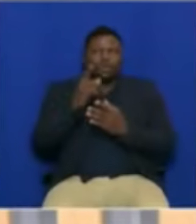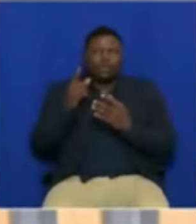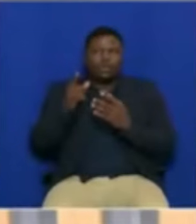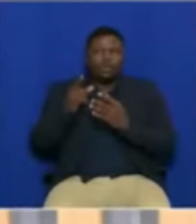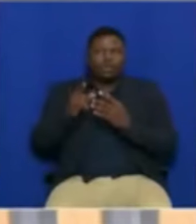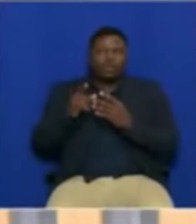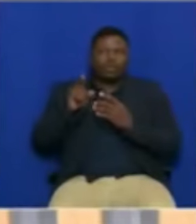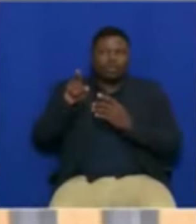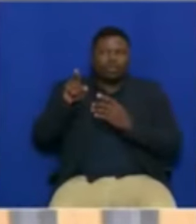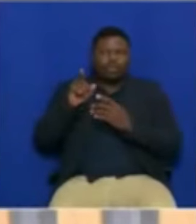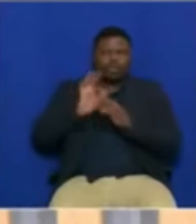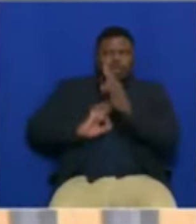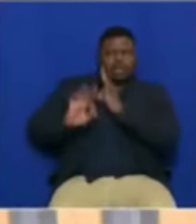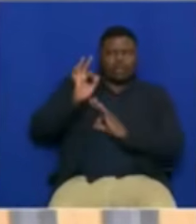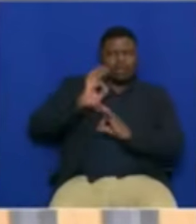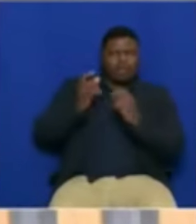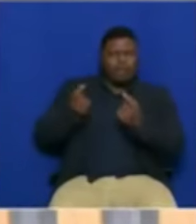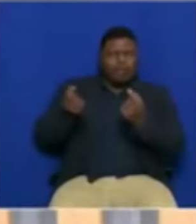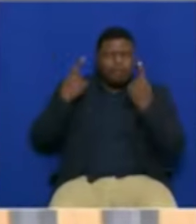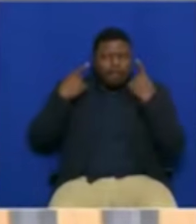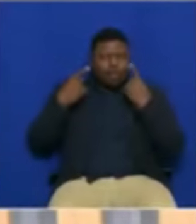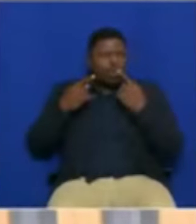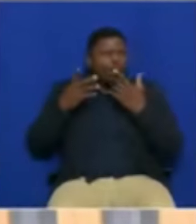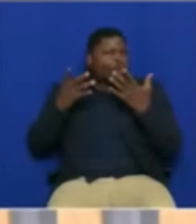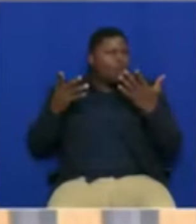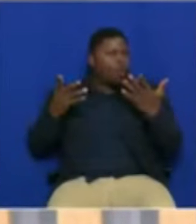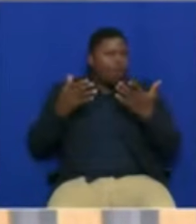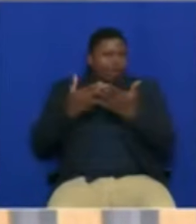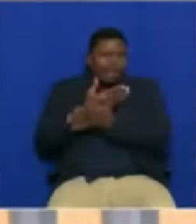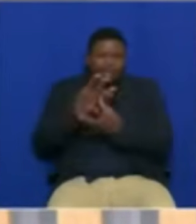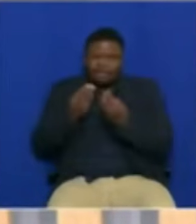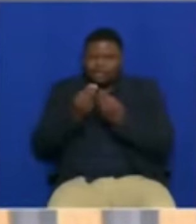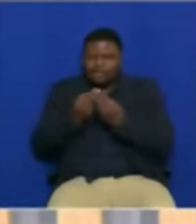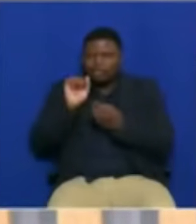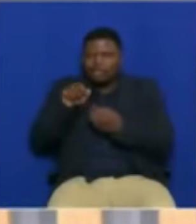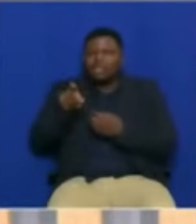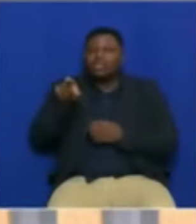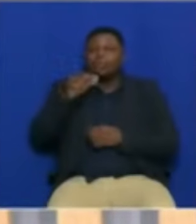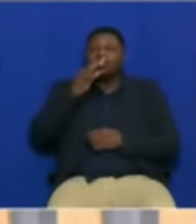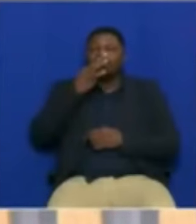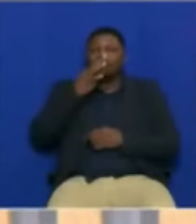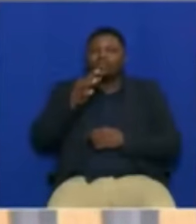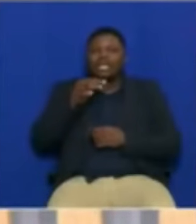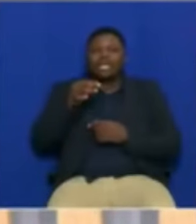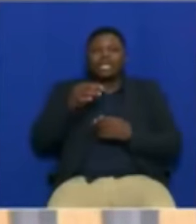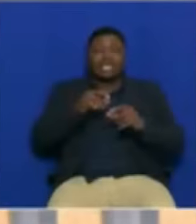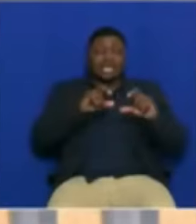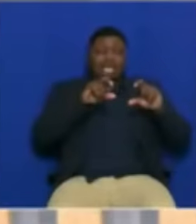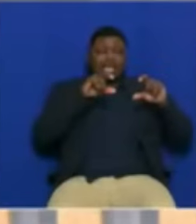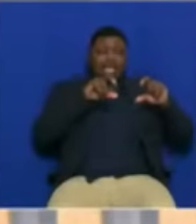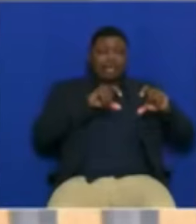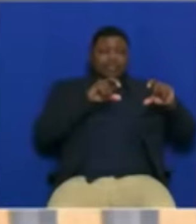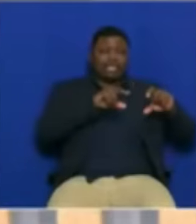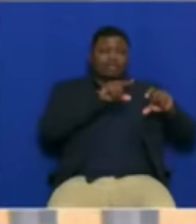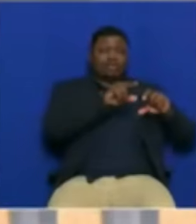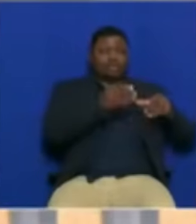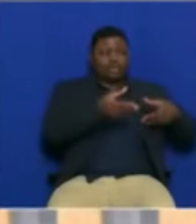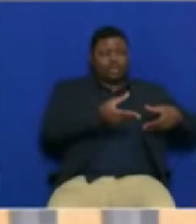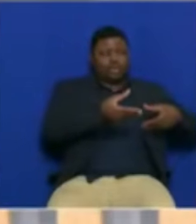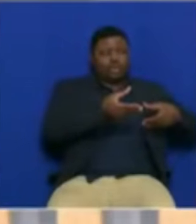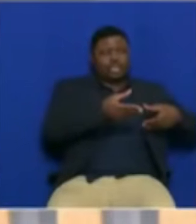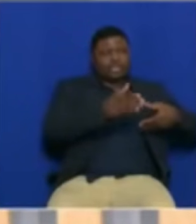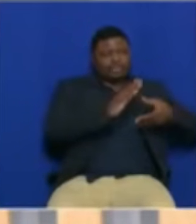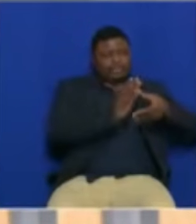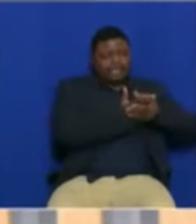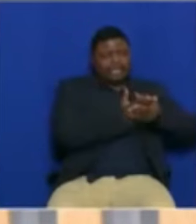to be that the dockets, the Cape Town dockets and the Orlando dockets,